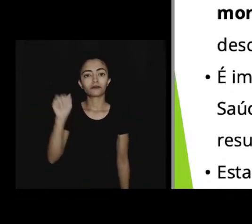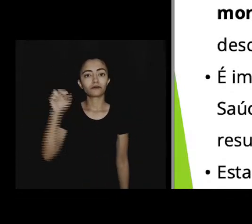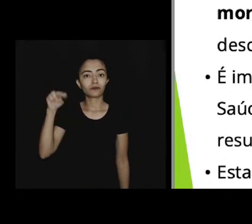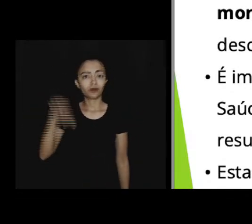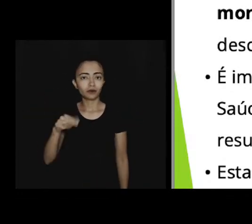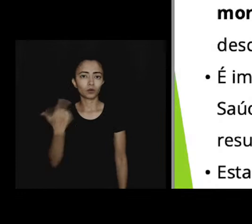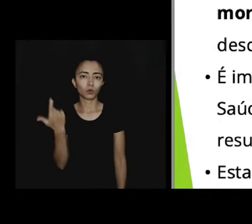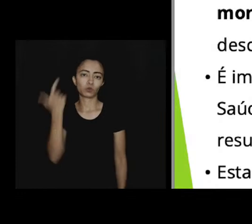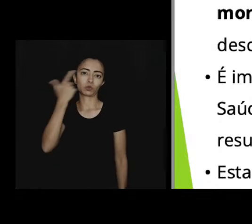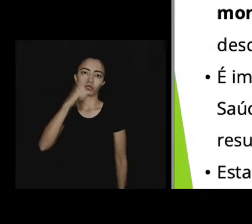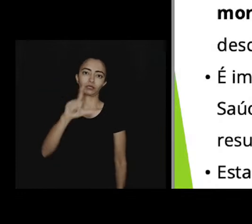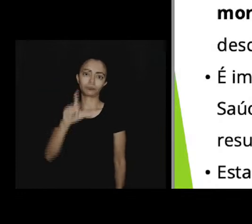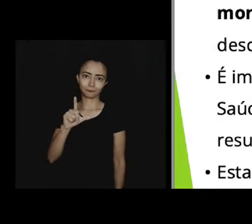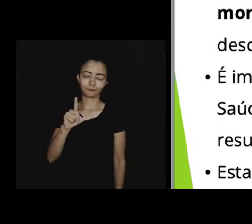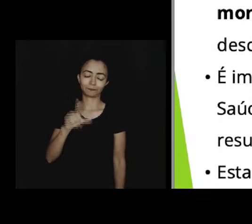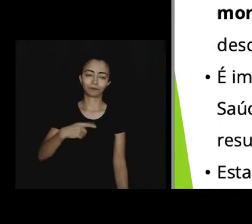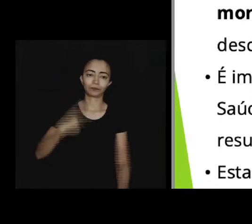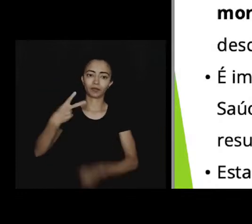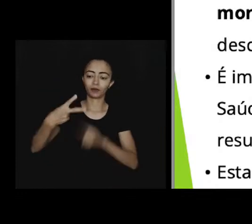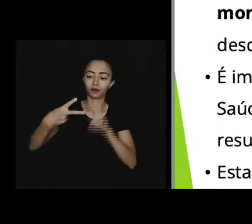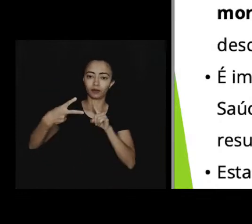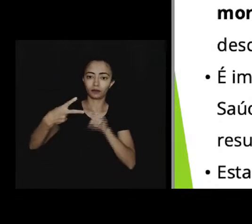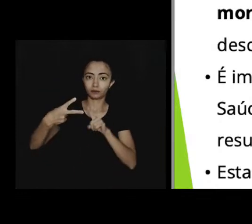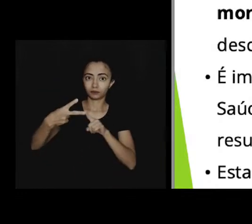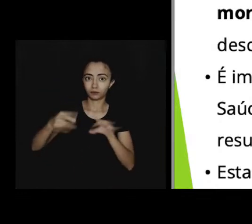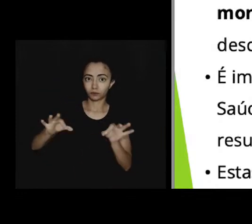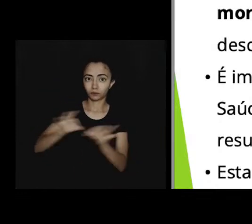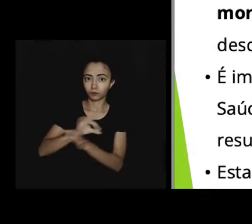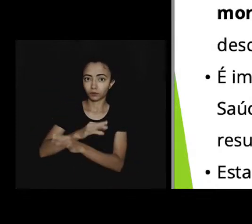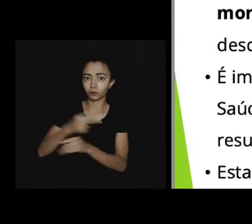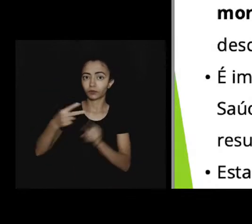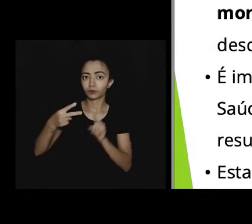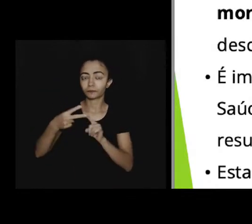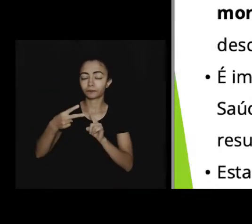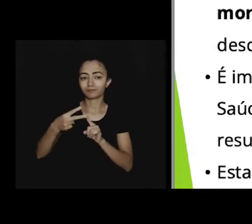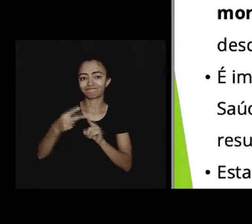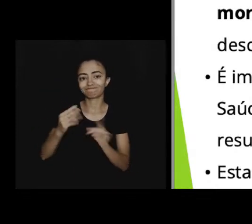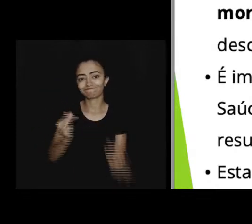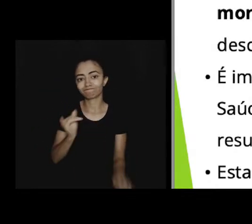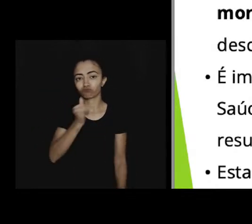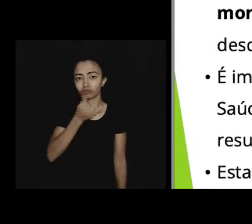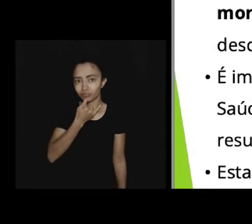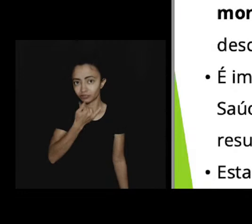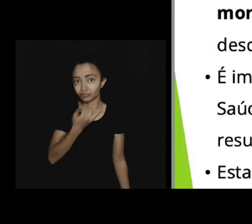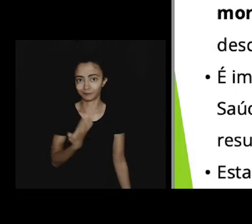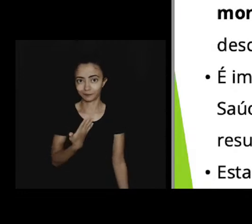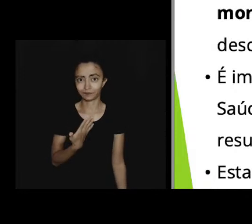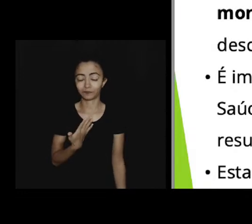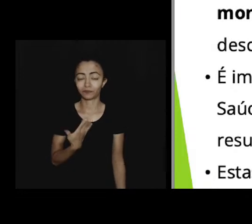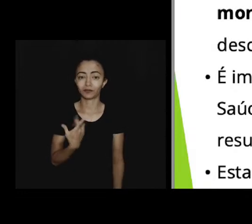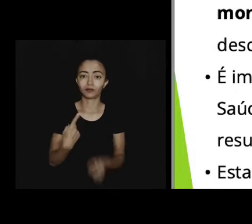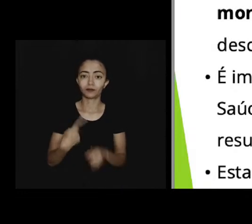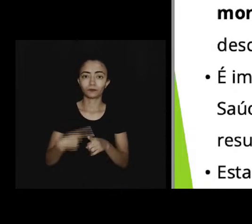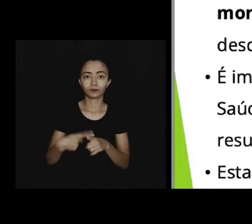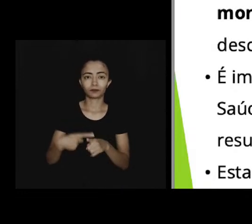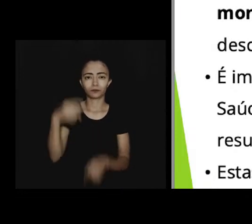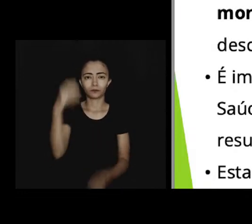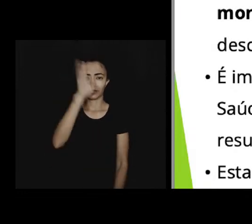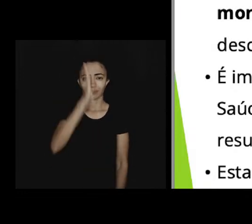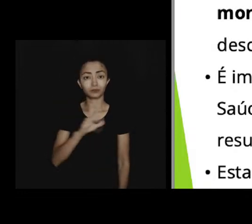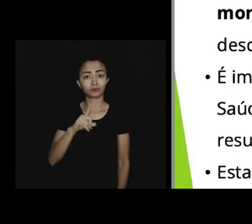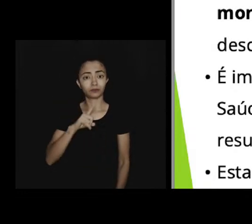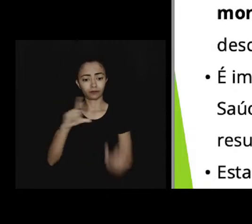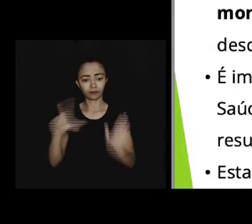very successful in doing this. The second conclusion is a sad one, considering that